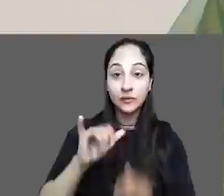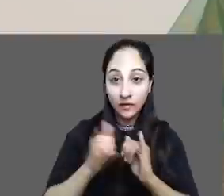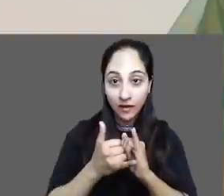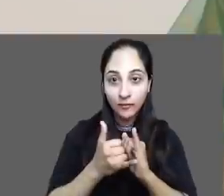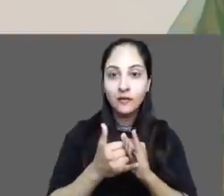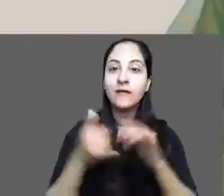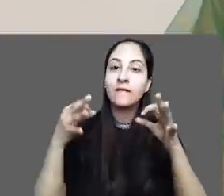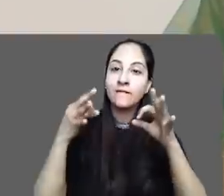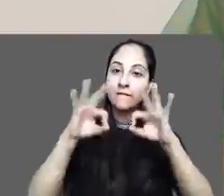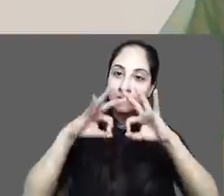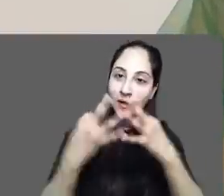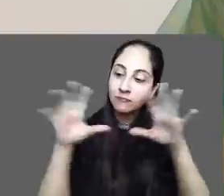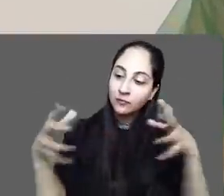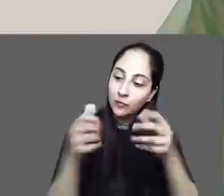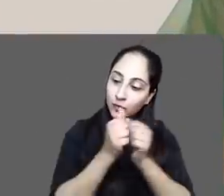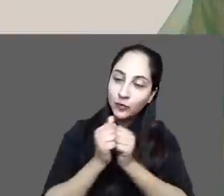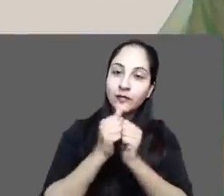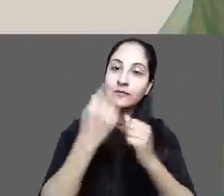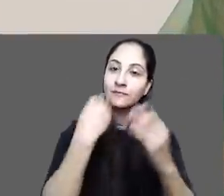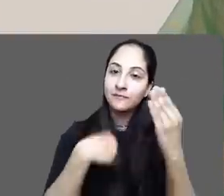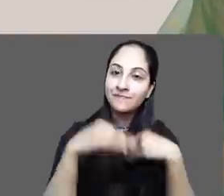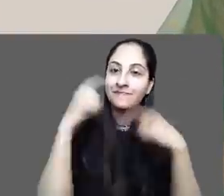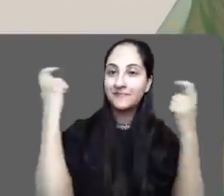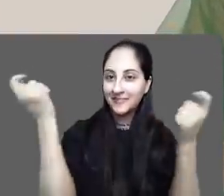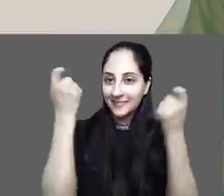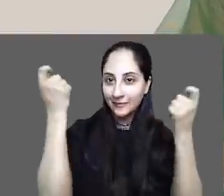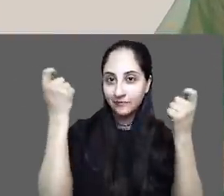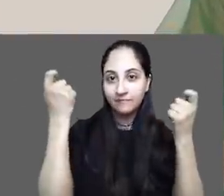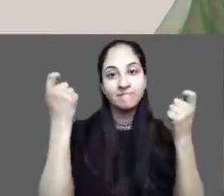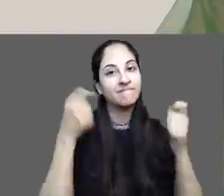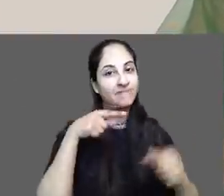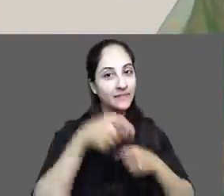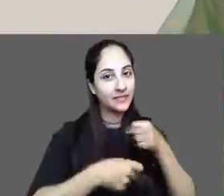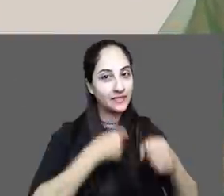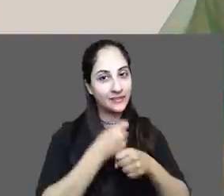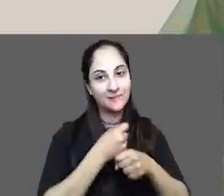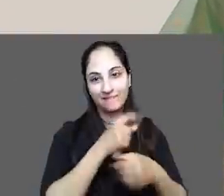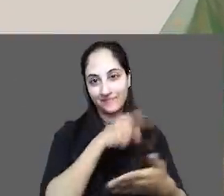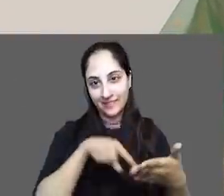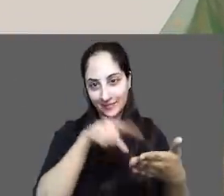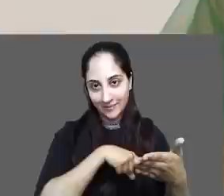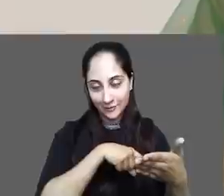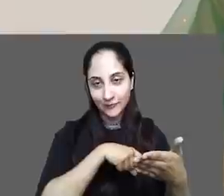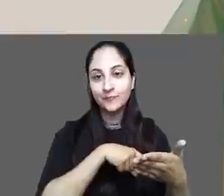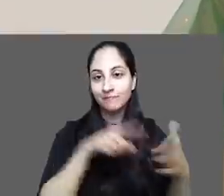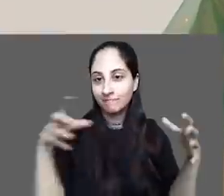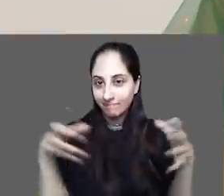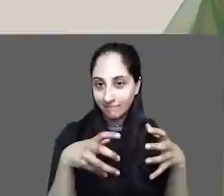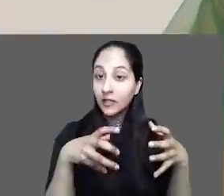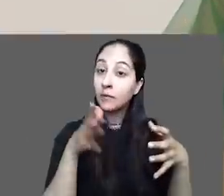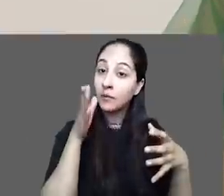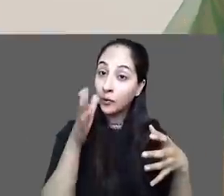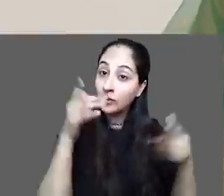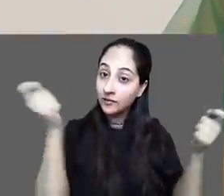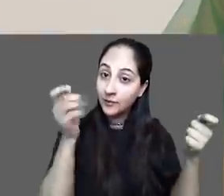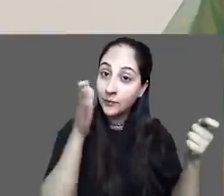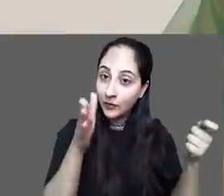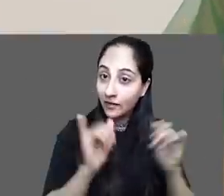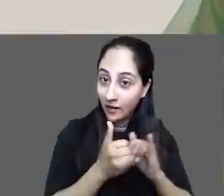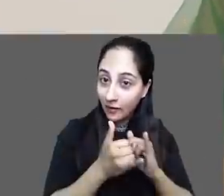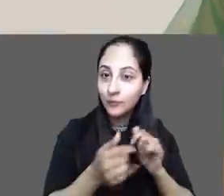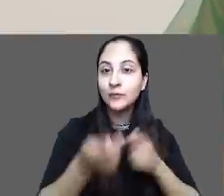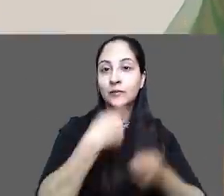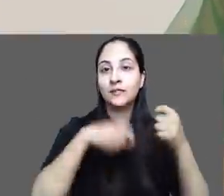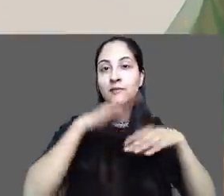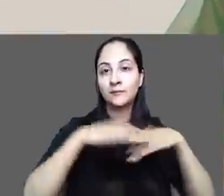friends. In enjoying each other's company in good meals. Unfortunately, this year we are not able to do so because of pandemic, so we